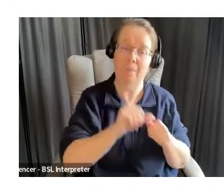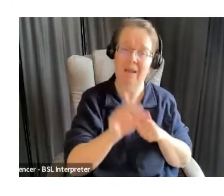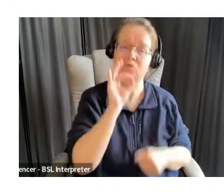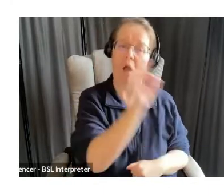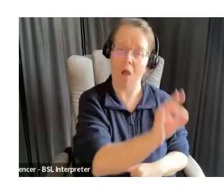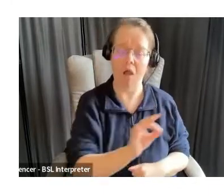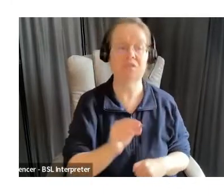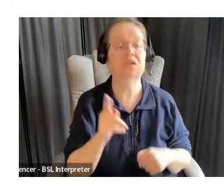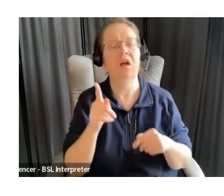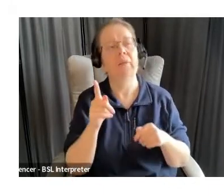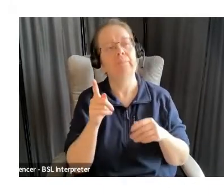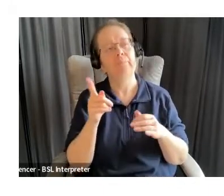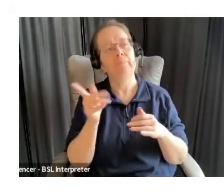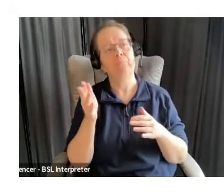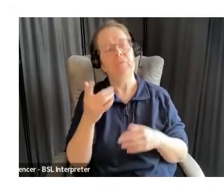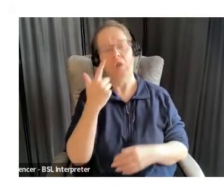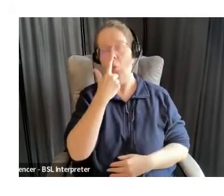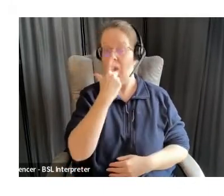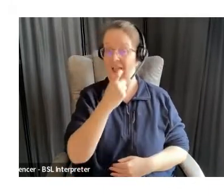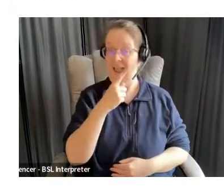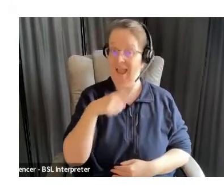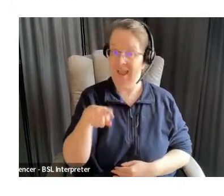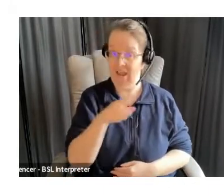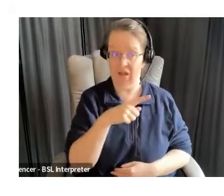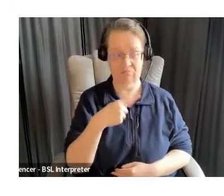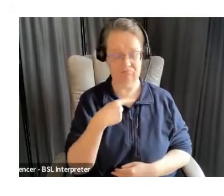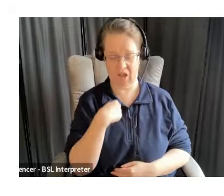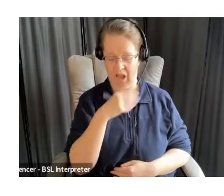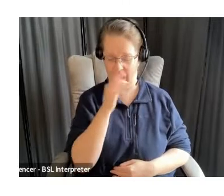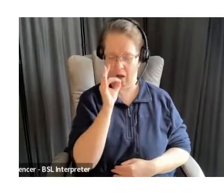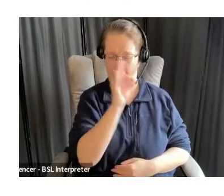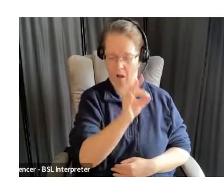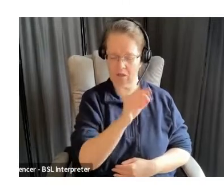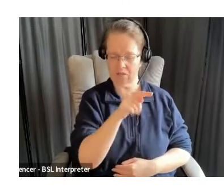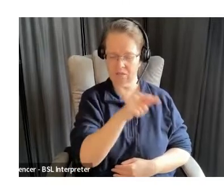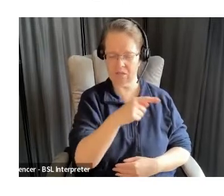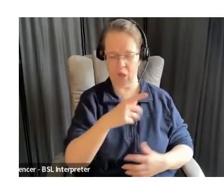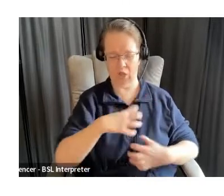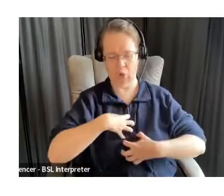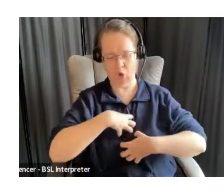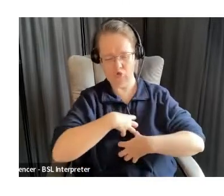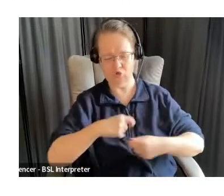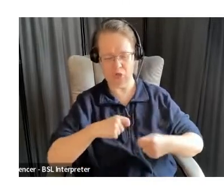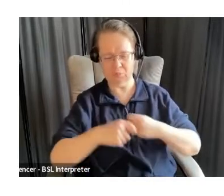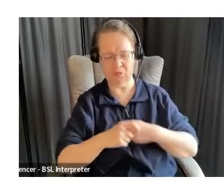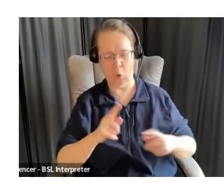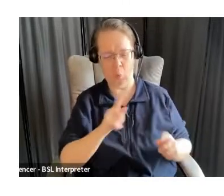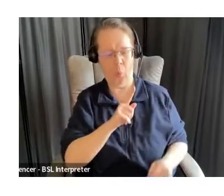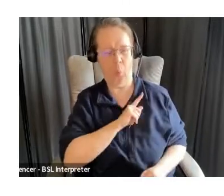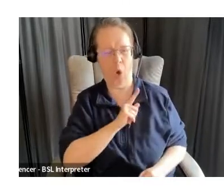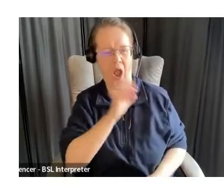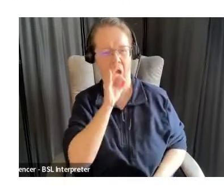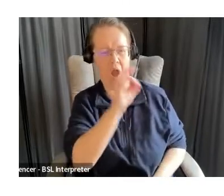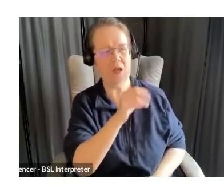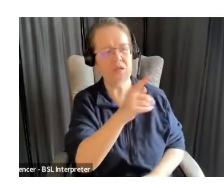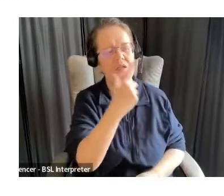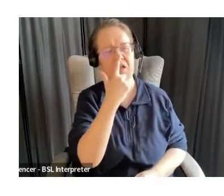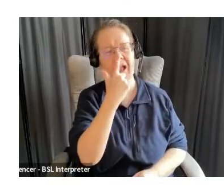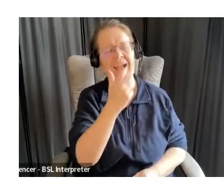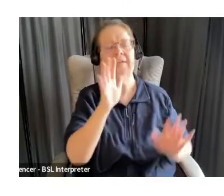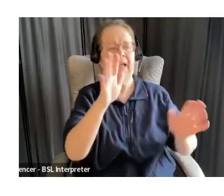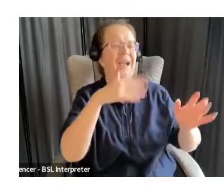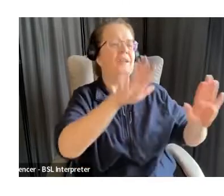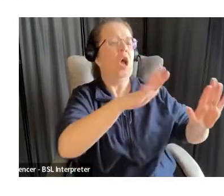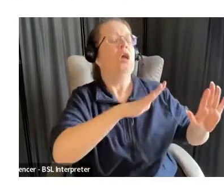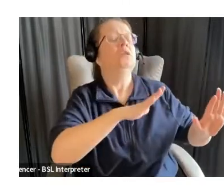to really think about, why you're asking for that particular adjustment. So there may be a little bit of